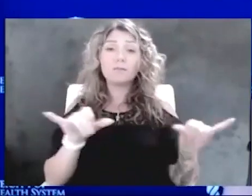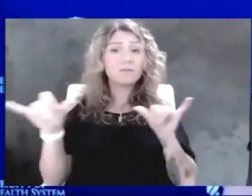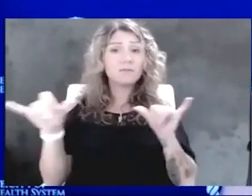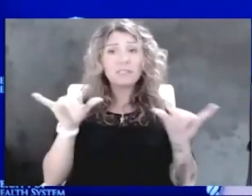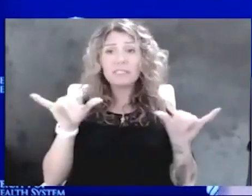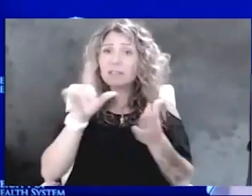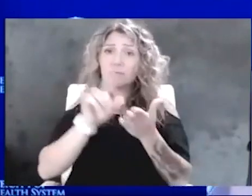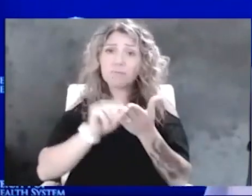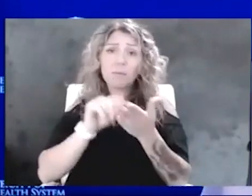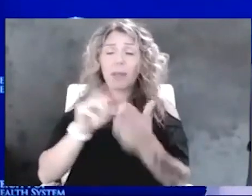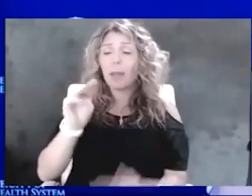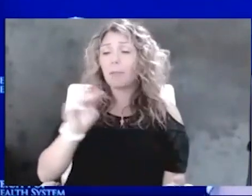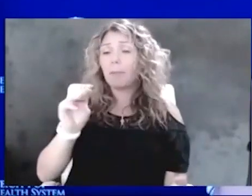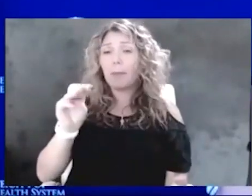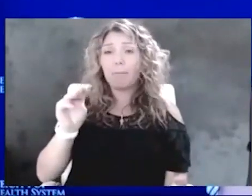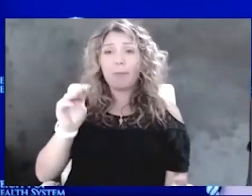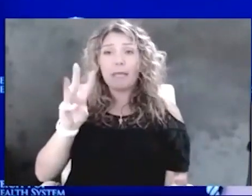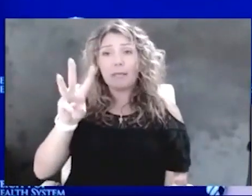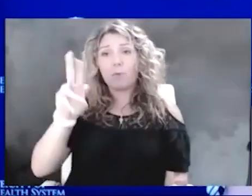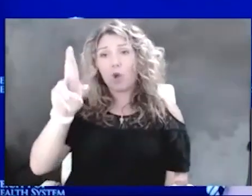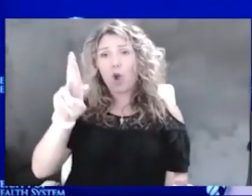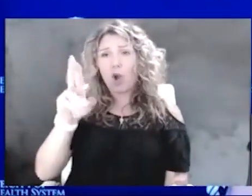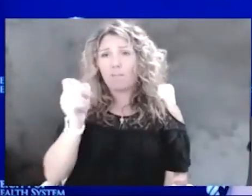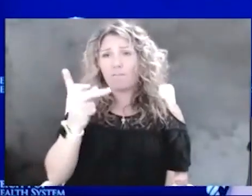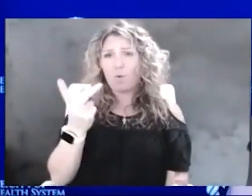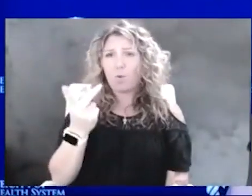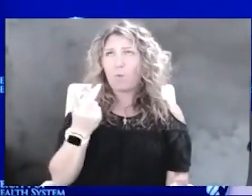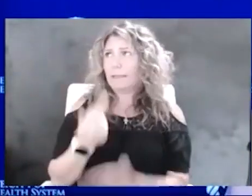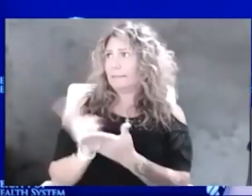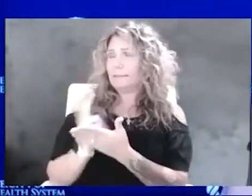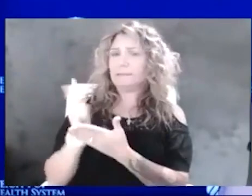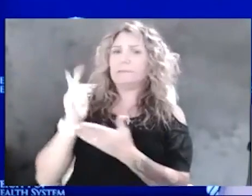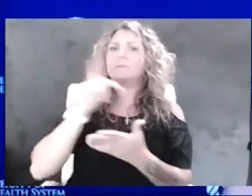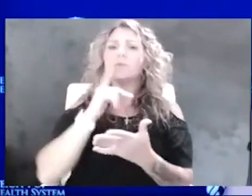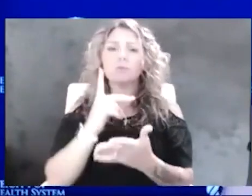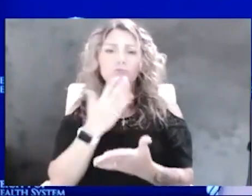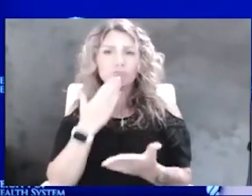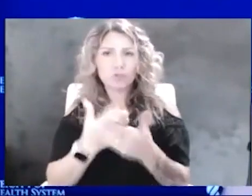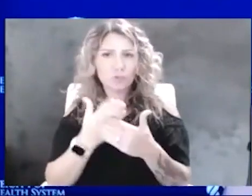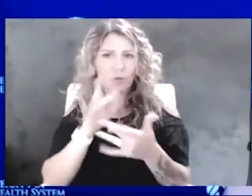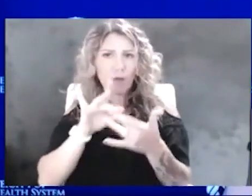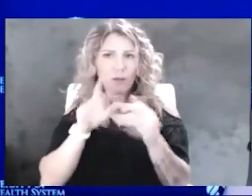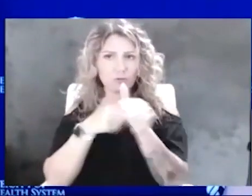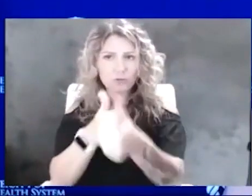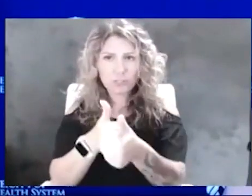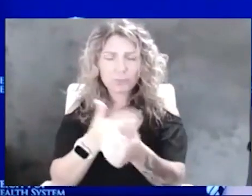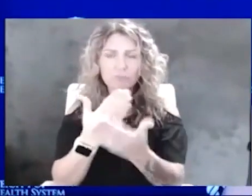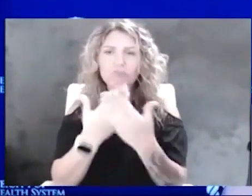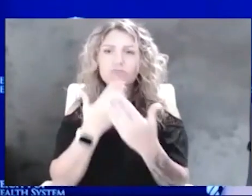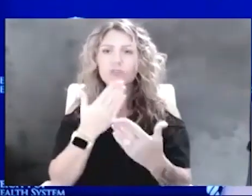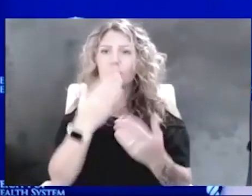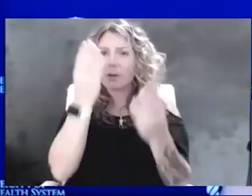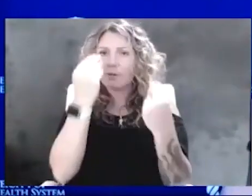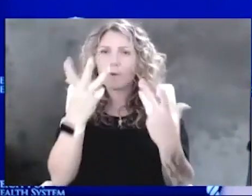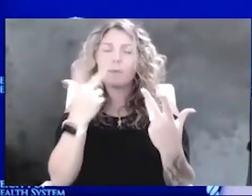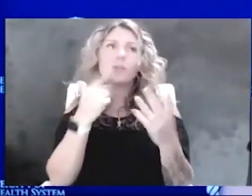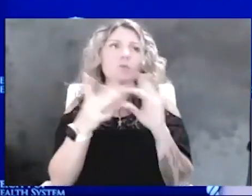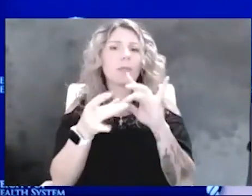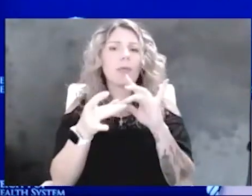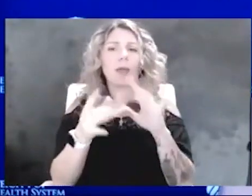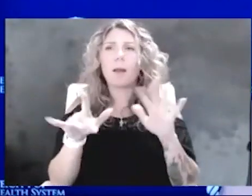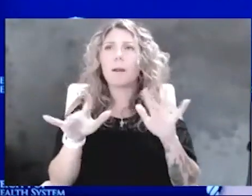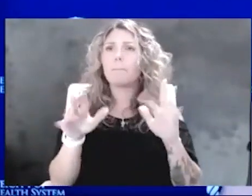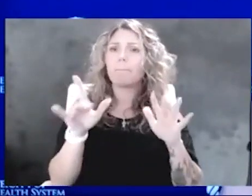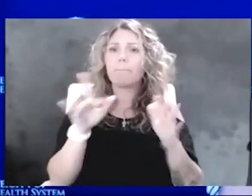a few weeks earlier, we did see a good contact tracing and a good information about a school